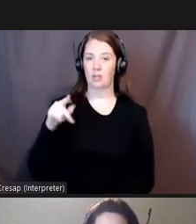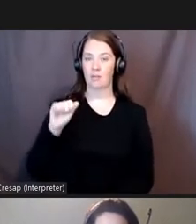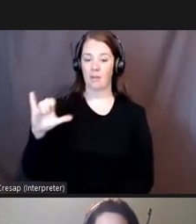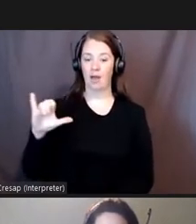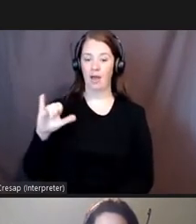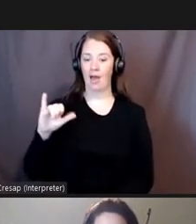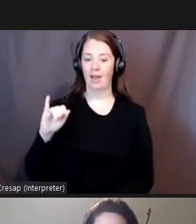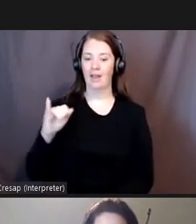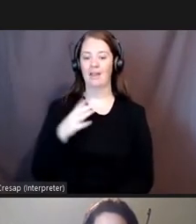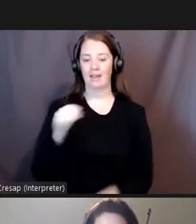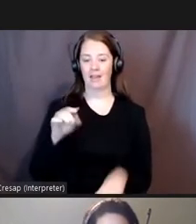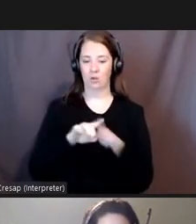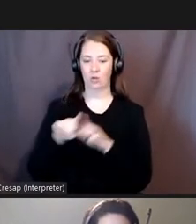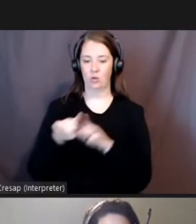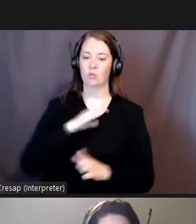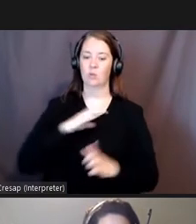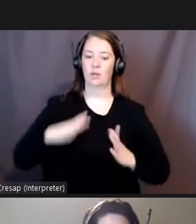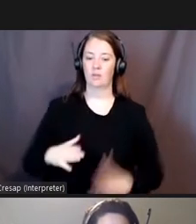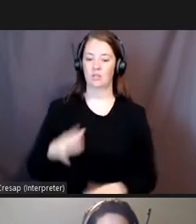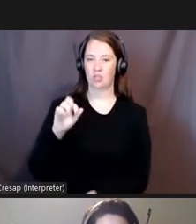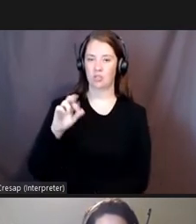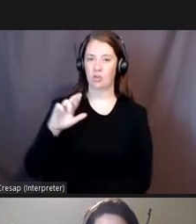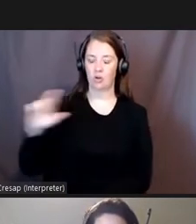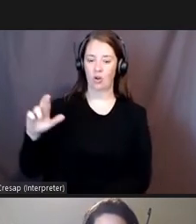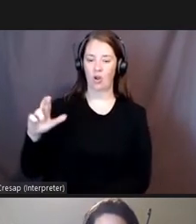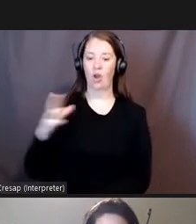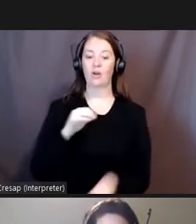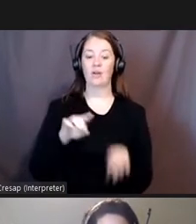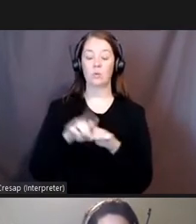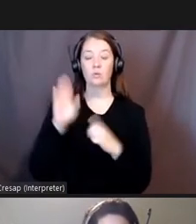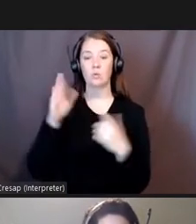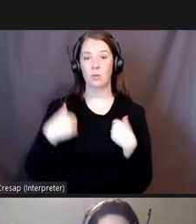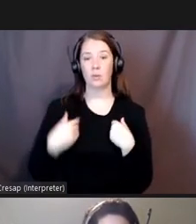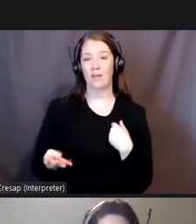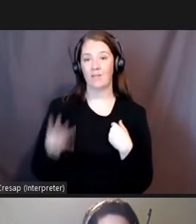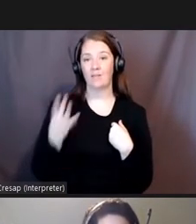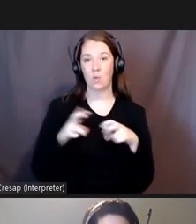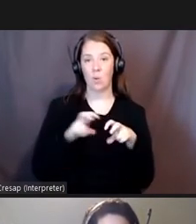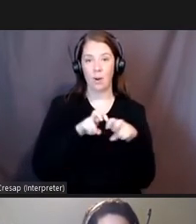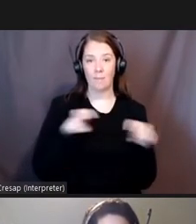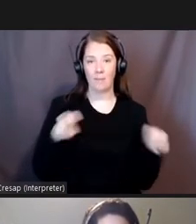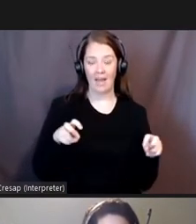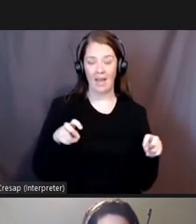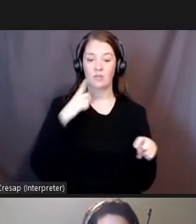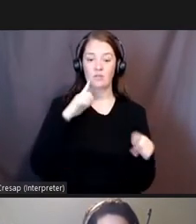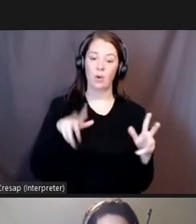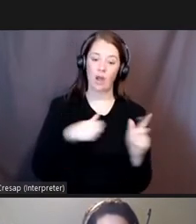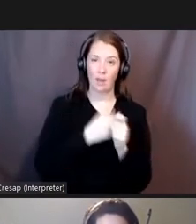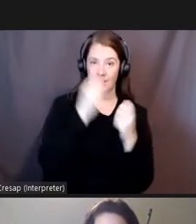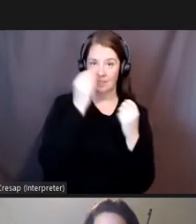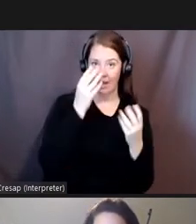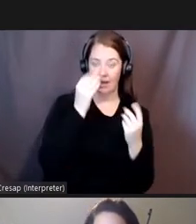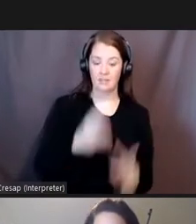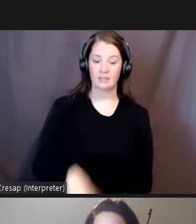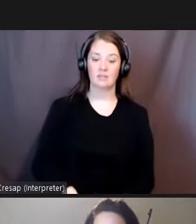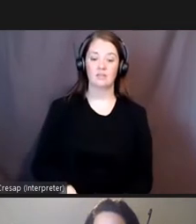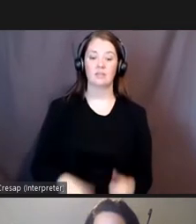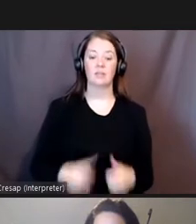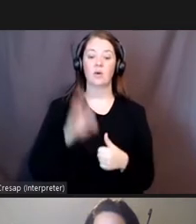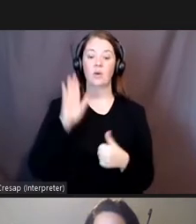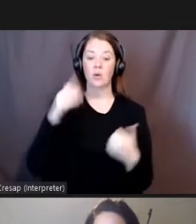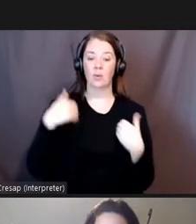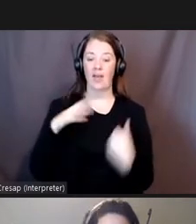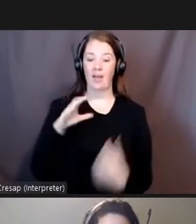FCC staff presentations and updates consisting of four panels. The panels will include a COVID-19 challenges